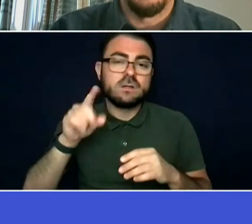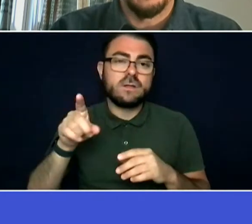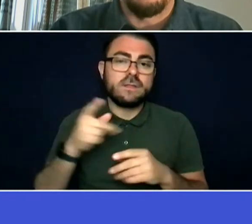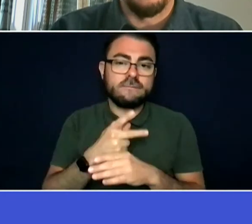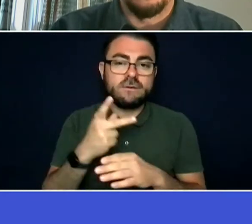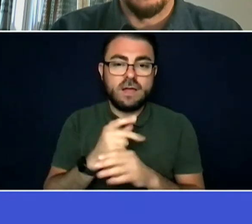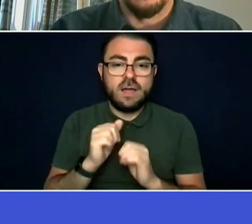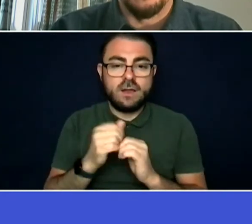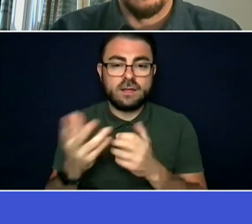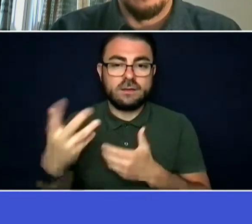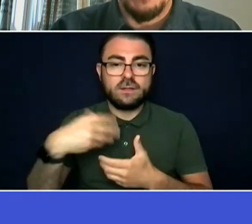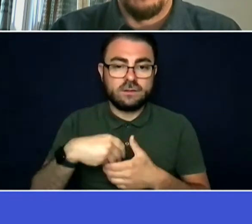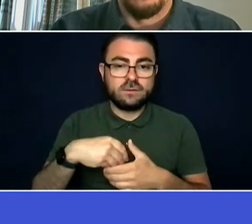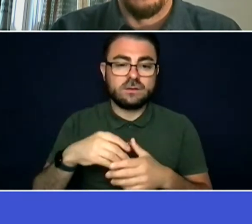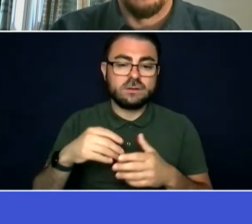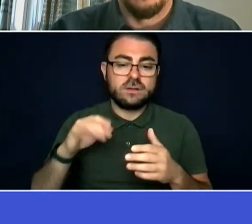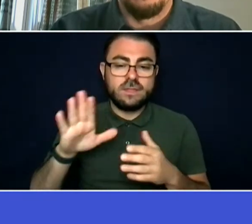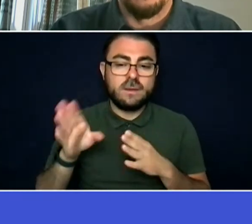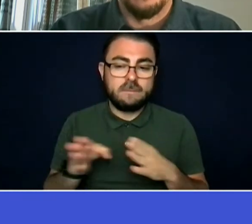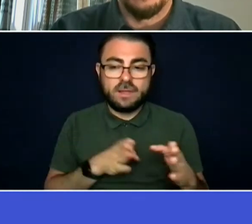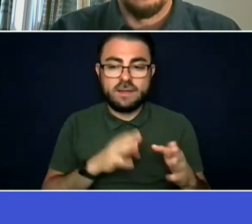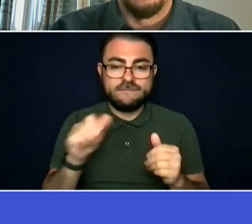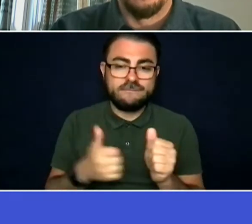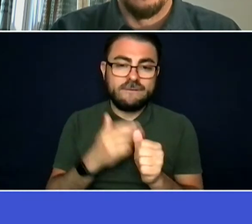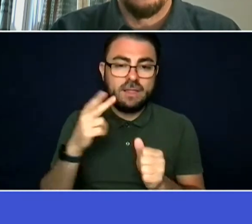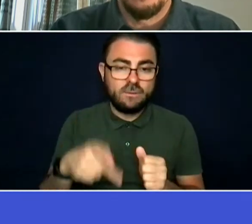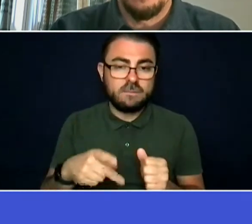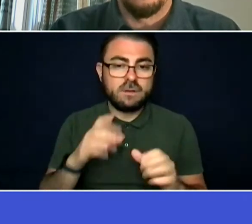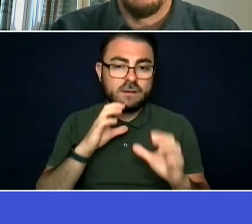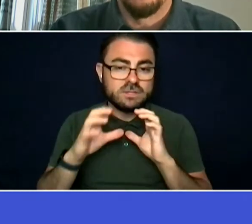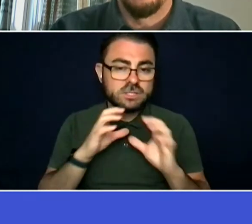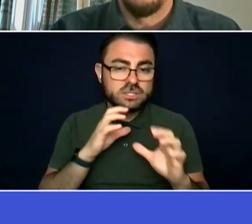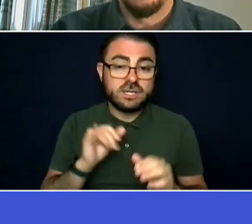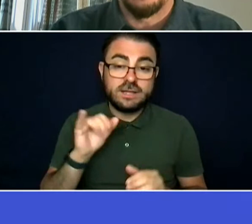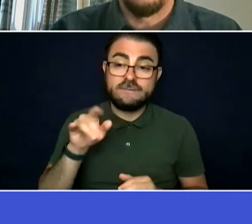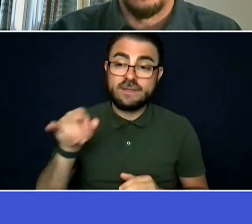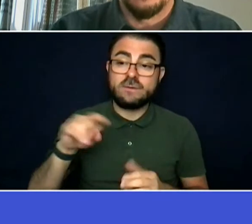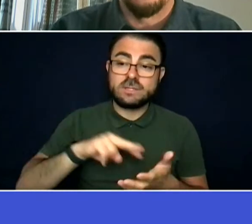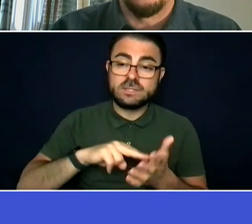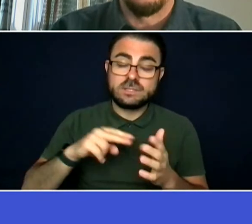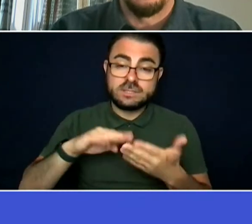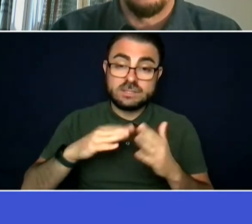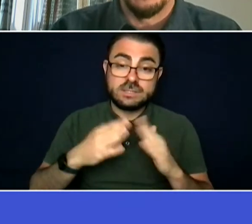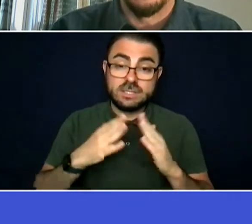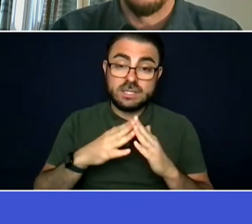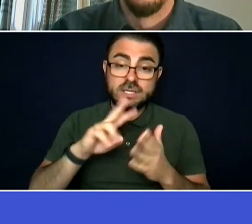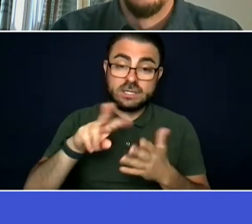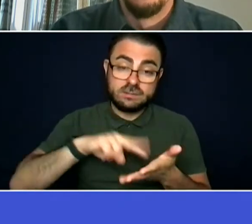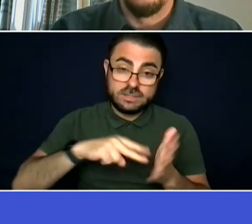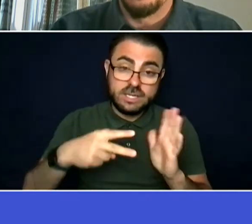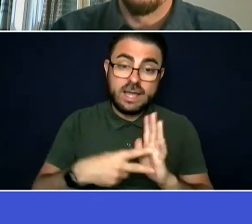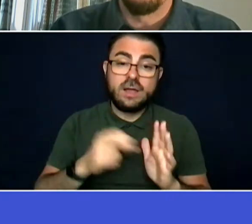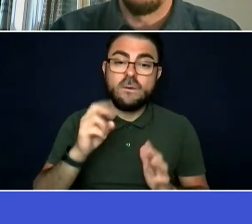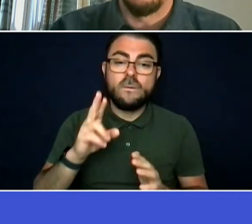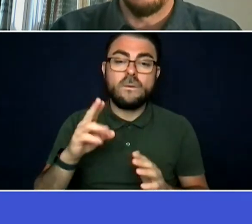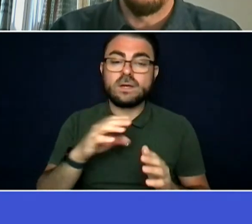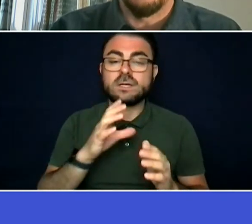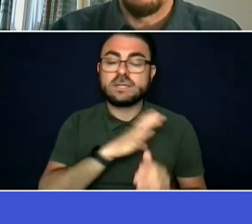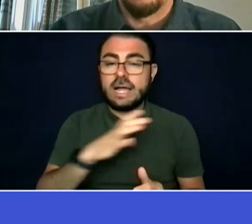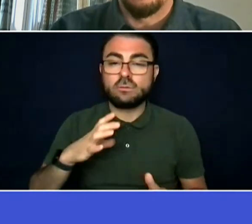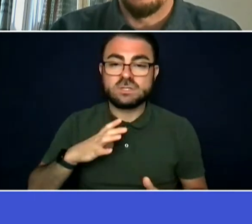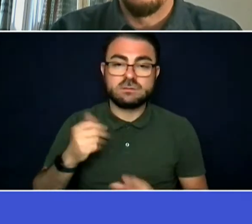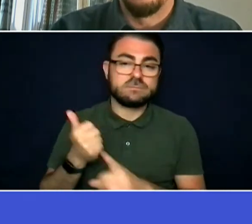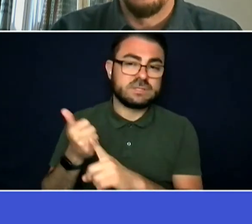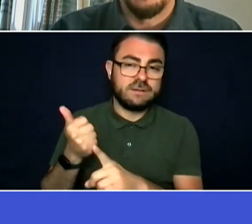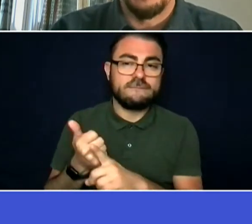follow-up conversation and about whether that was intended for the city as in bureaus or the city council specifically. So yeah, Sam, do you want to kind of